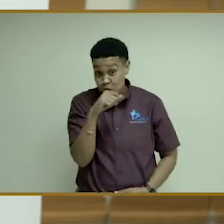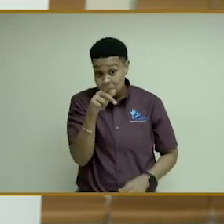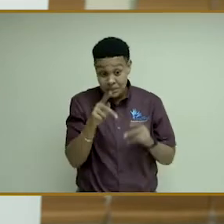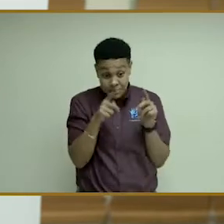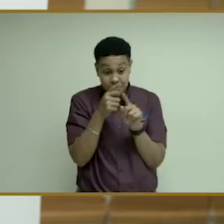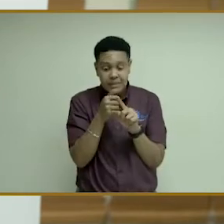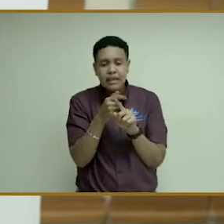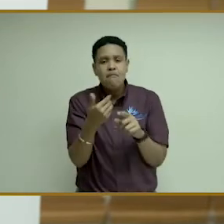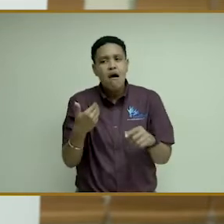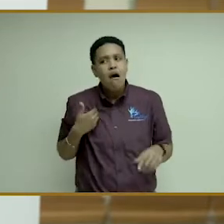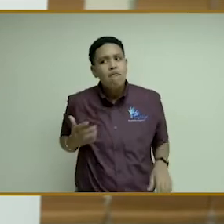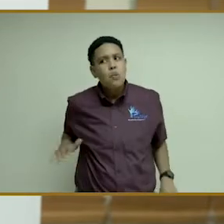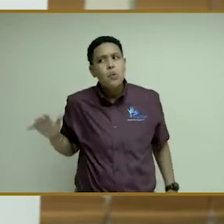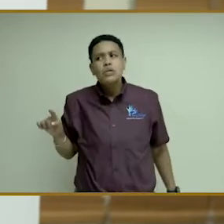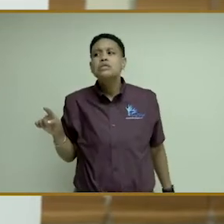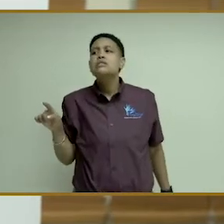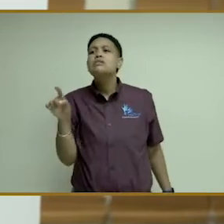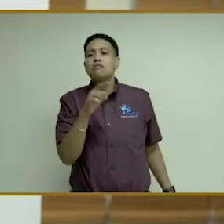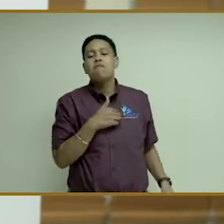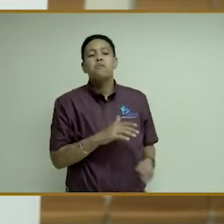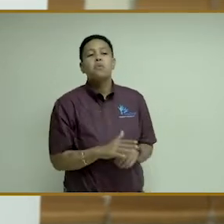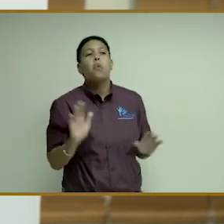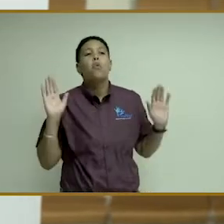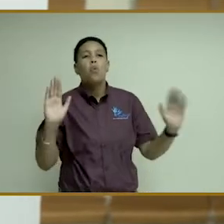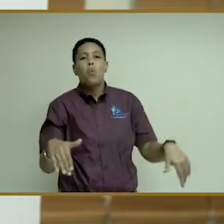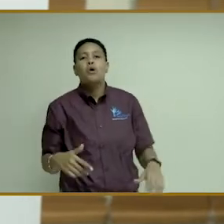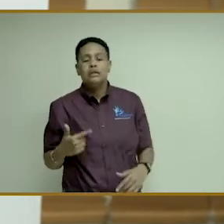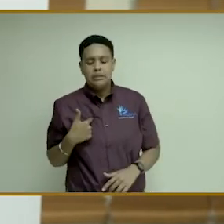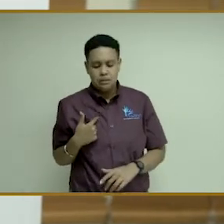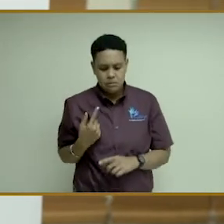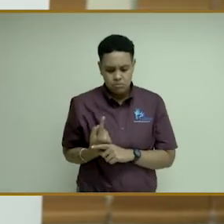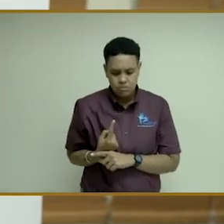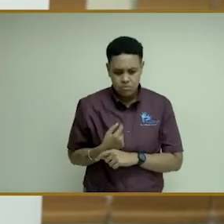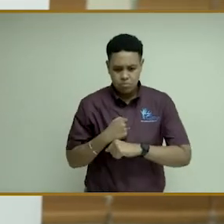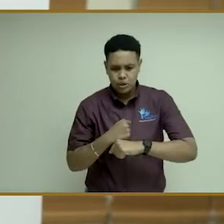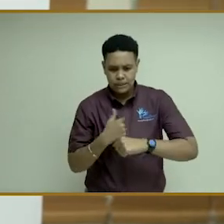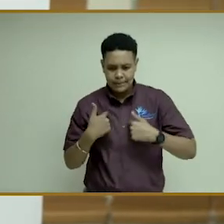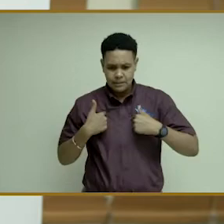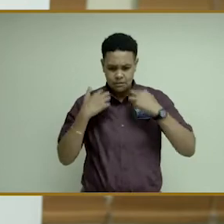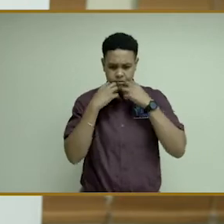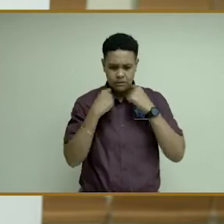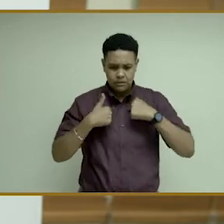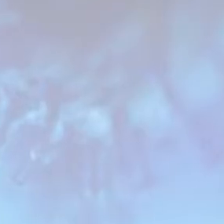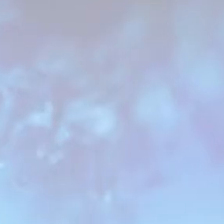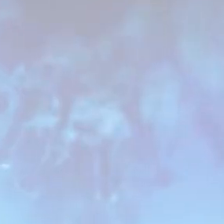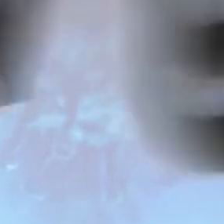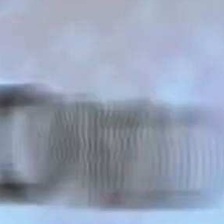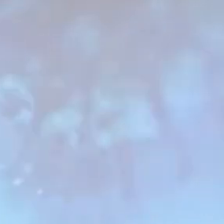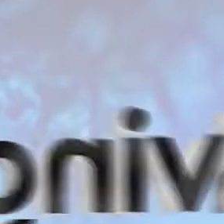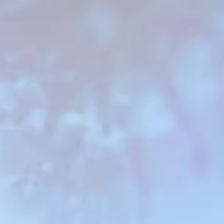persons have COVID and you always carry out your infection prevention and control measures.